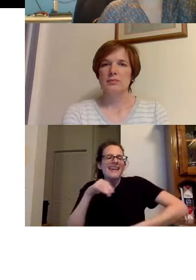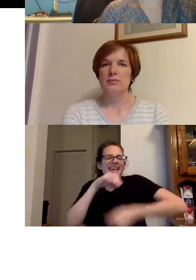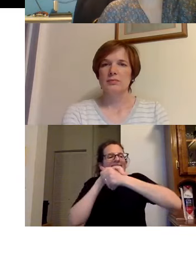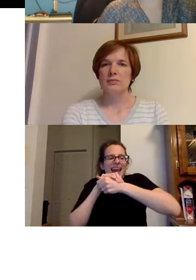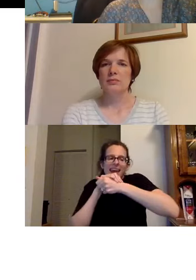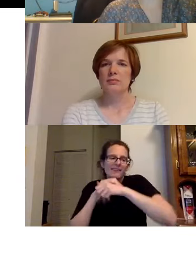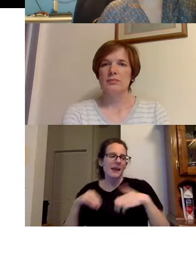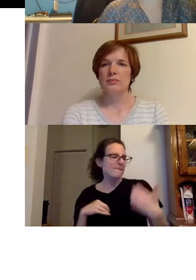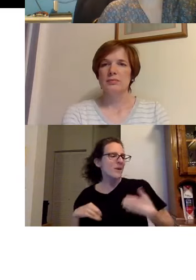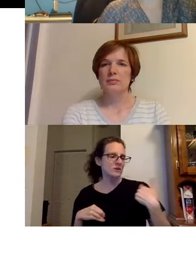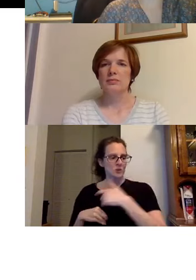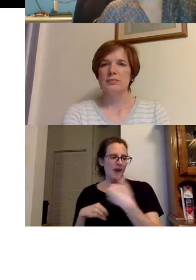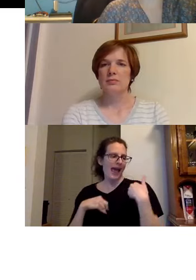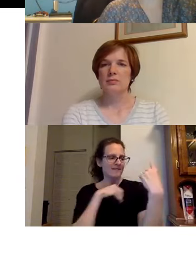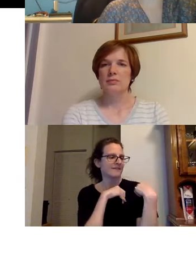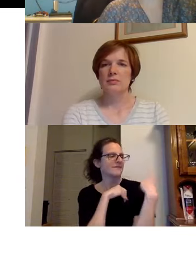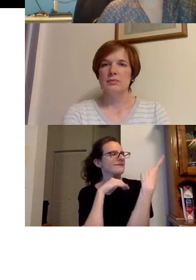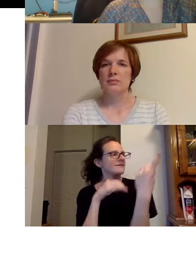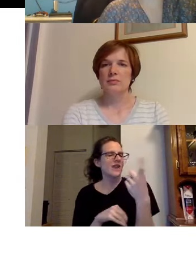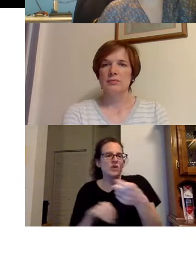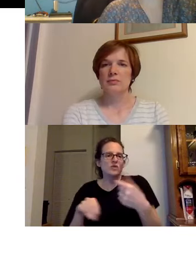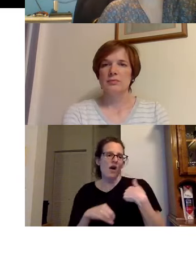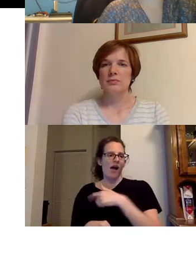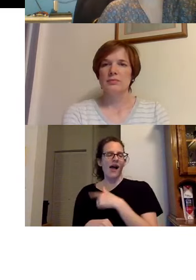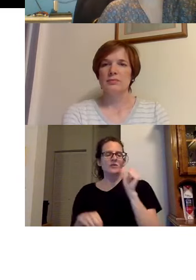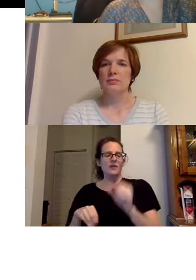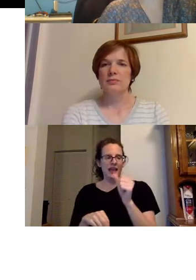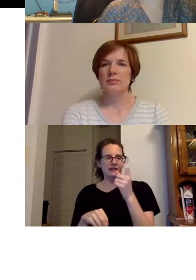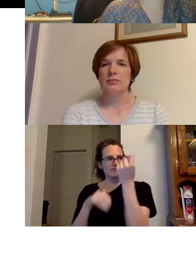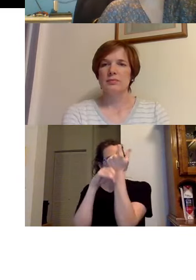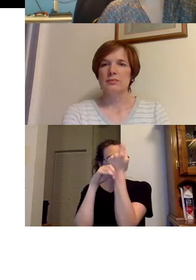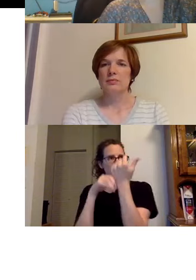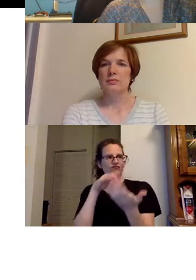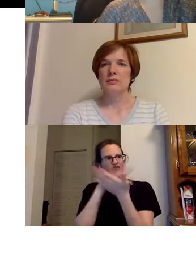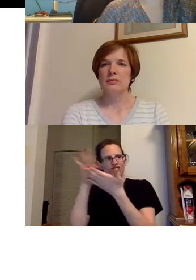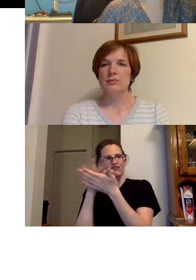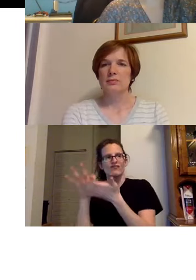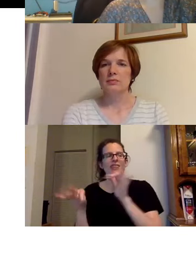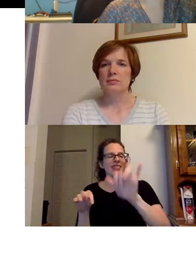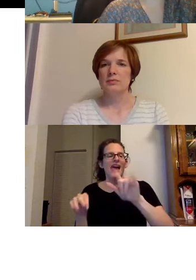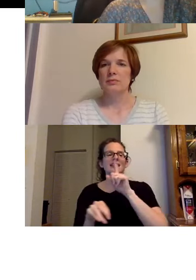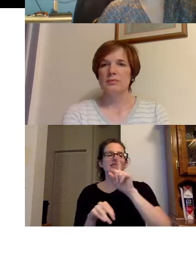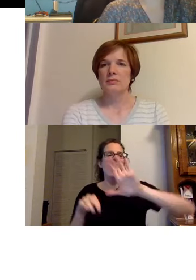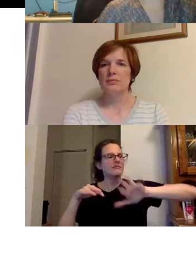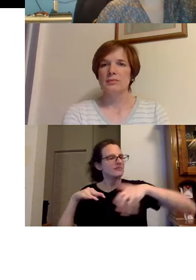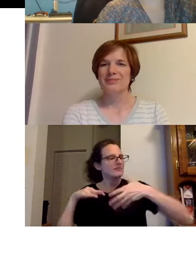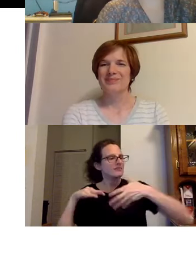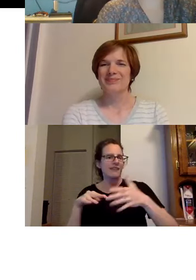patterns that may seem to control our lives. Again, though, that is a whole nother class for another